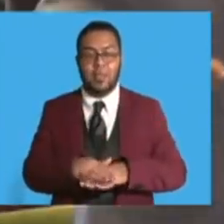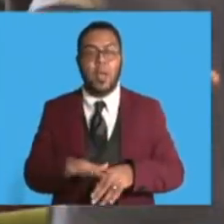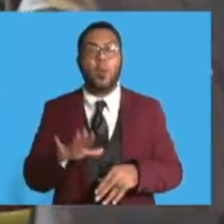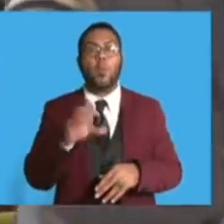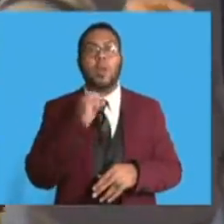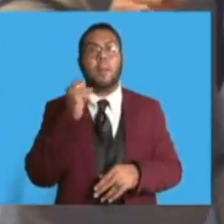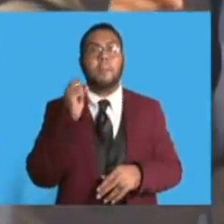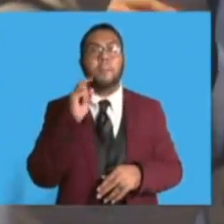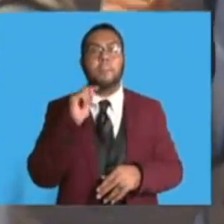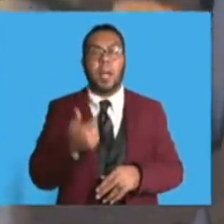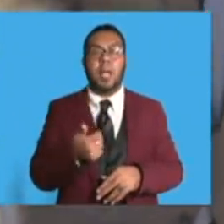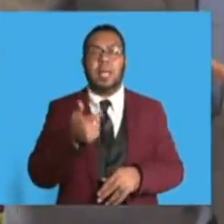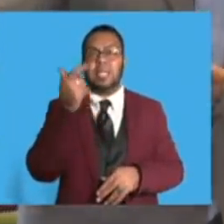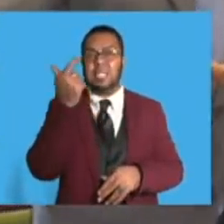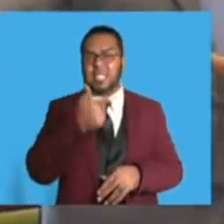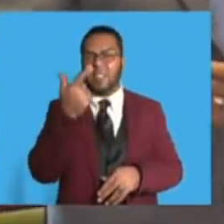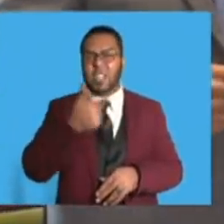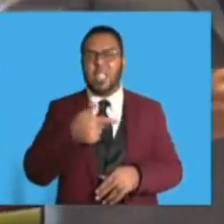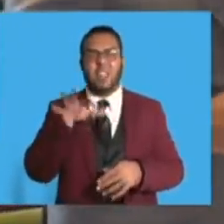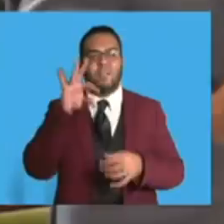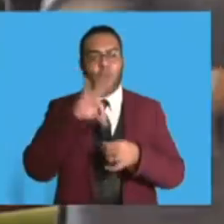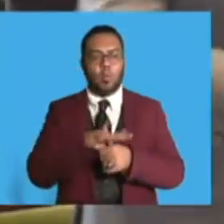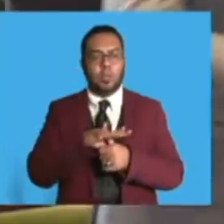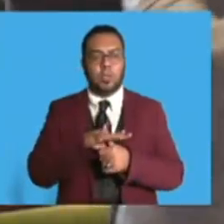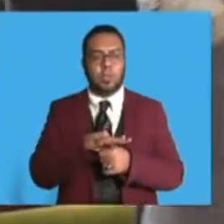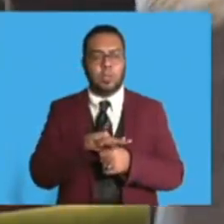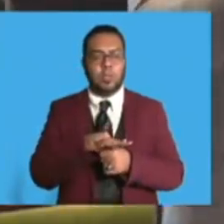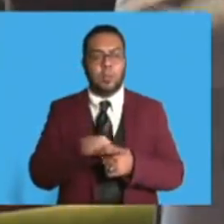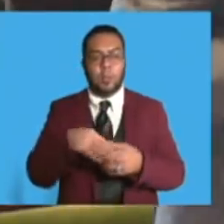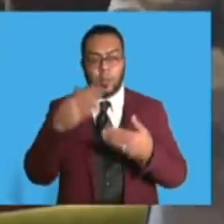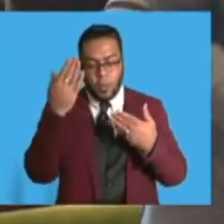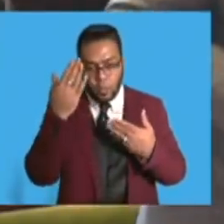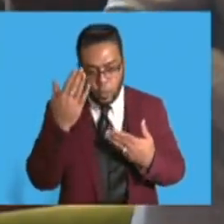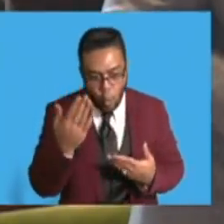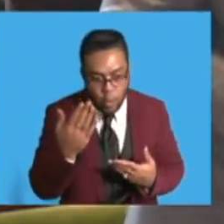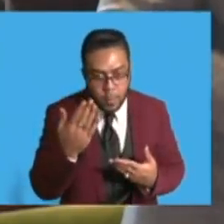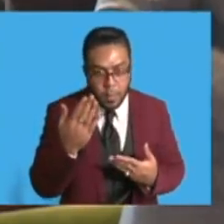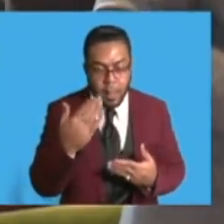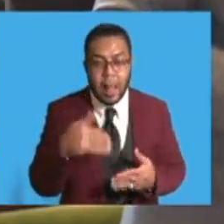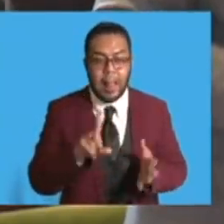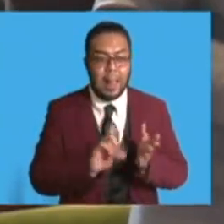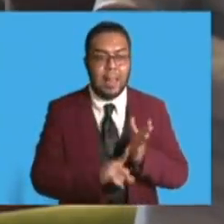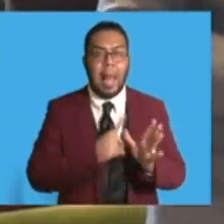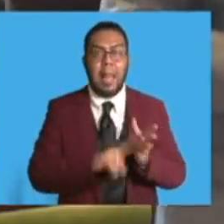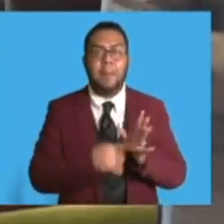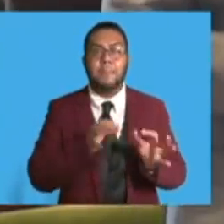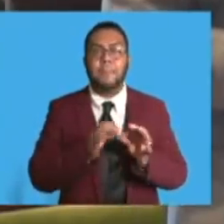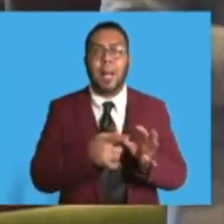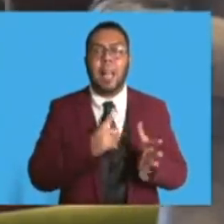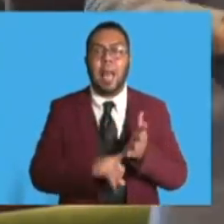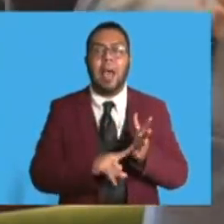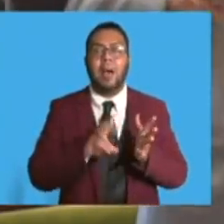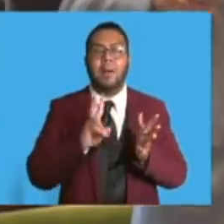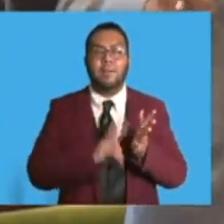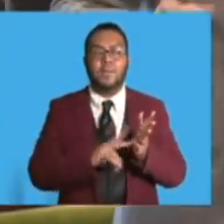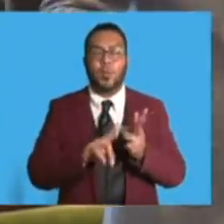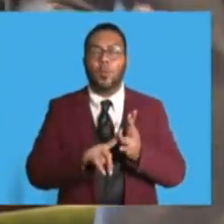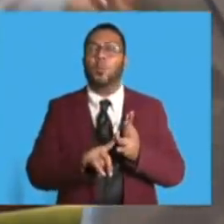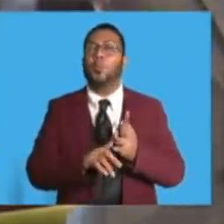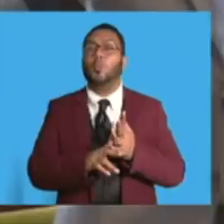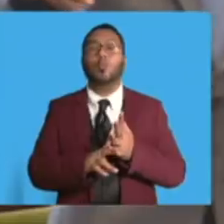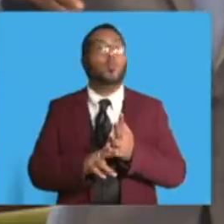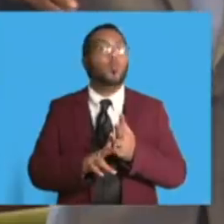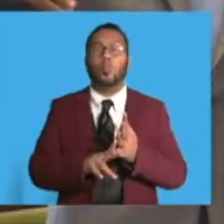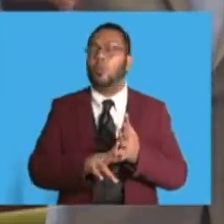only 17 votes. Honorable Alan Balabu knows this. Lodala opened constituency just by 17